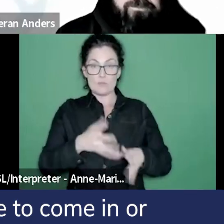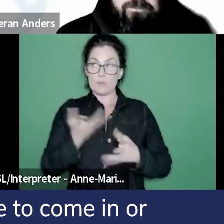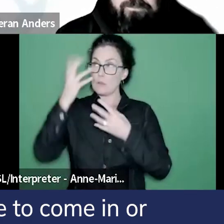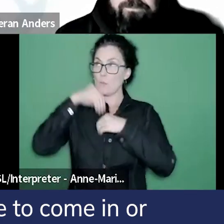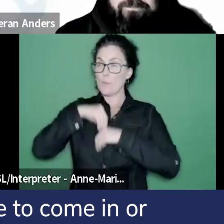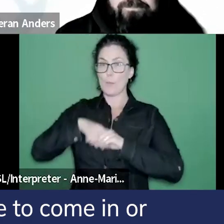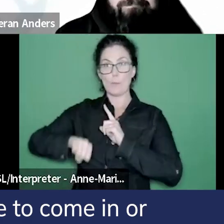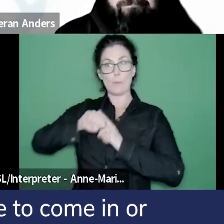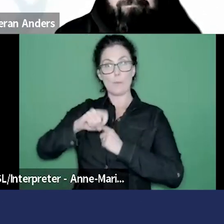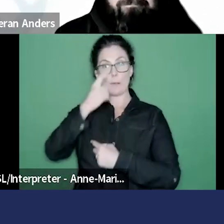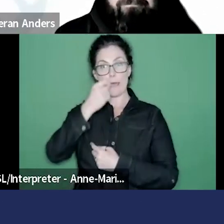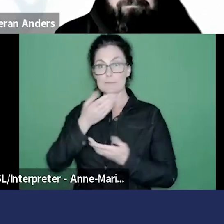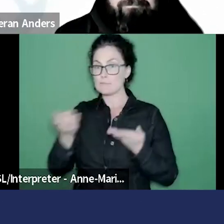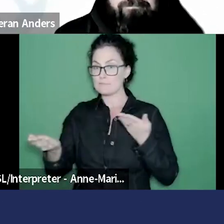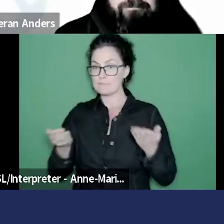come in, or Kieran?